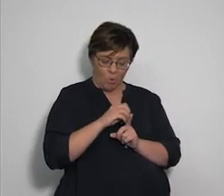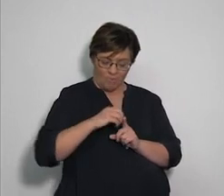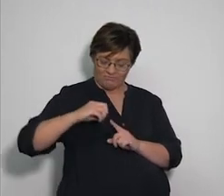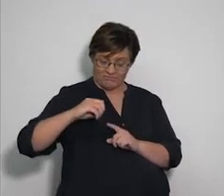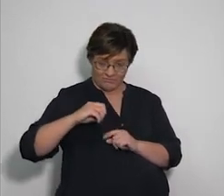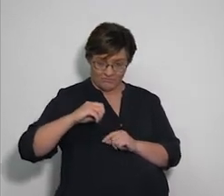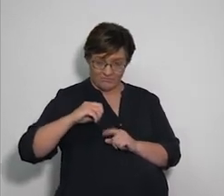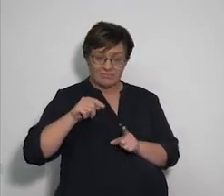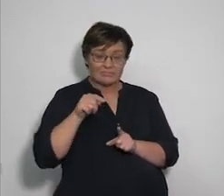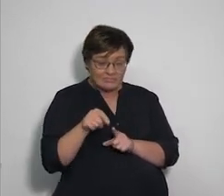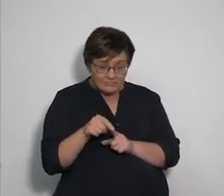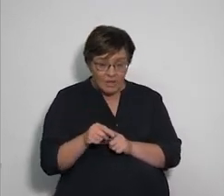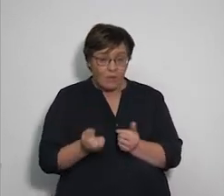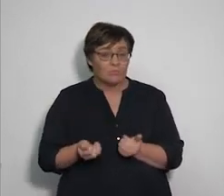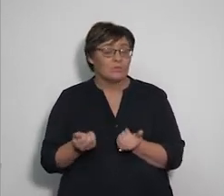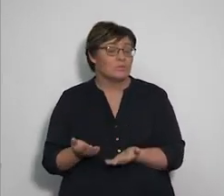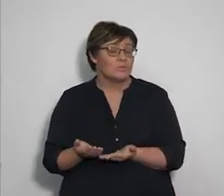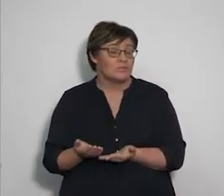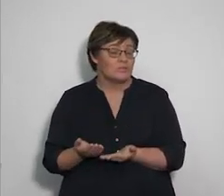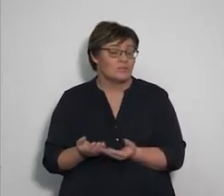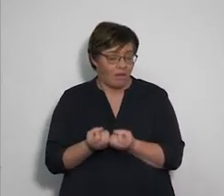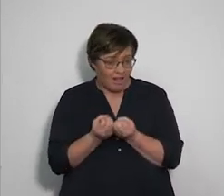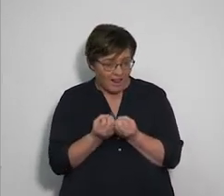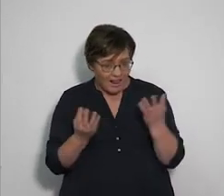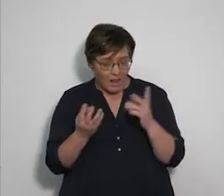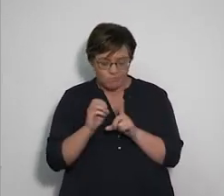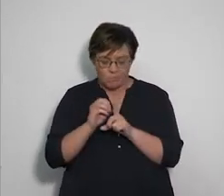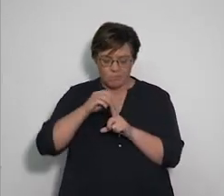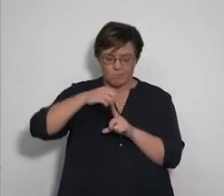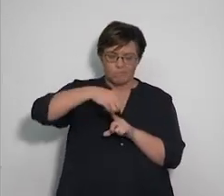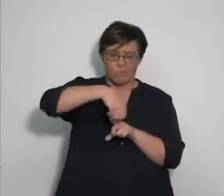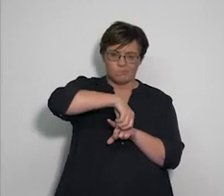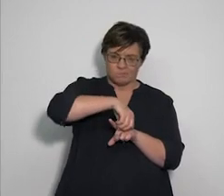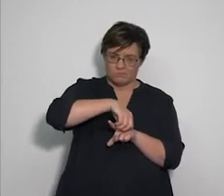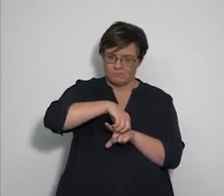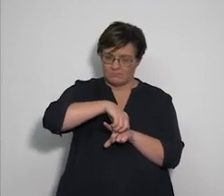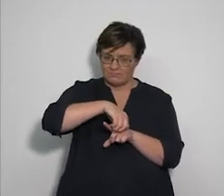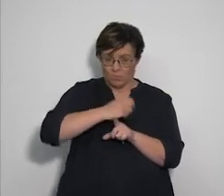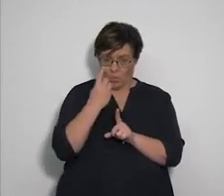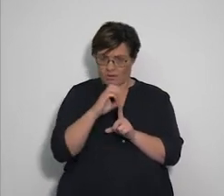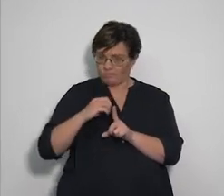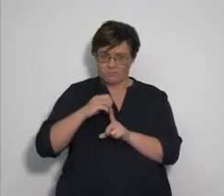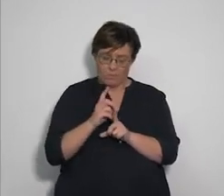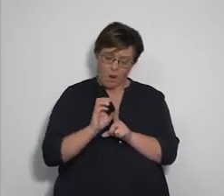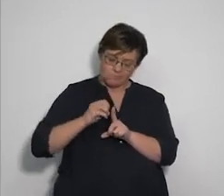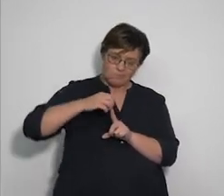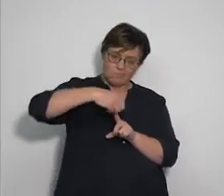bud breaking off, can produce multiple buds at the same